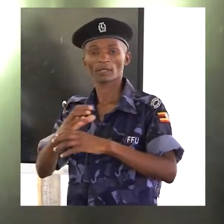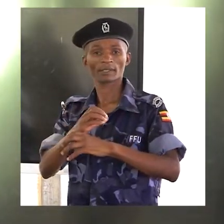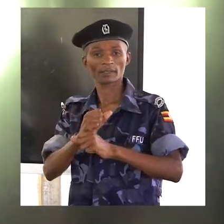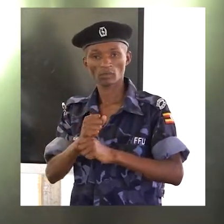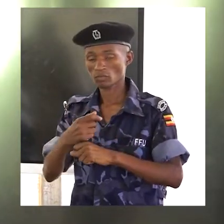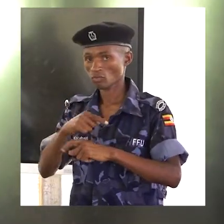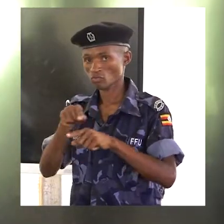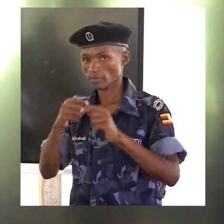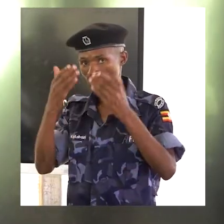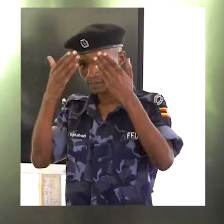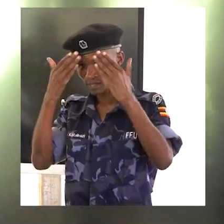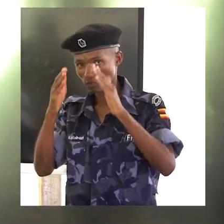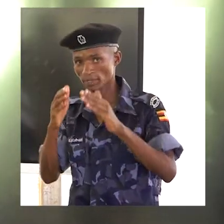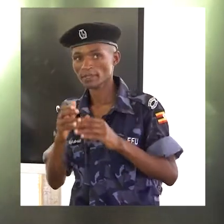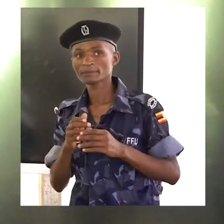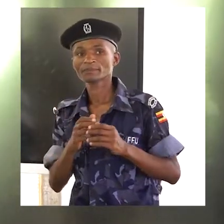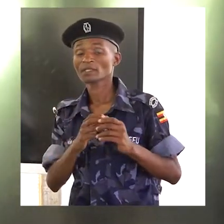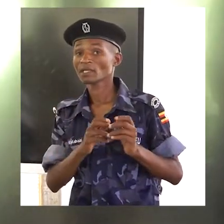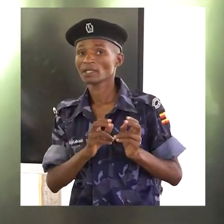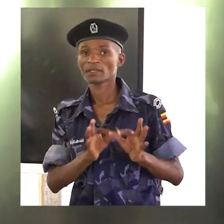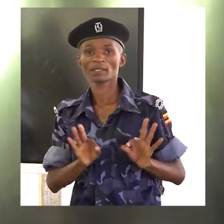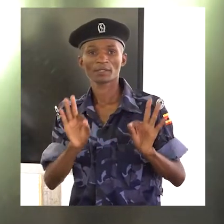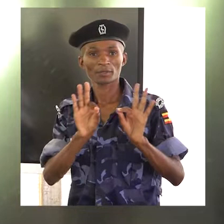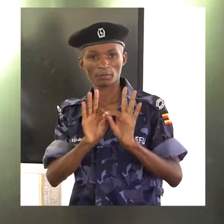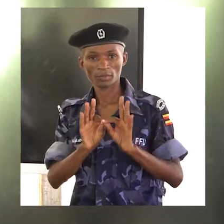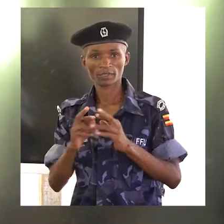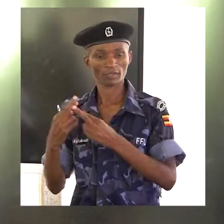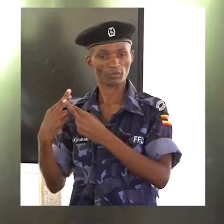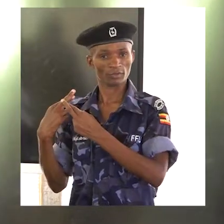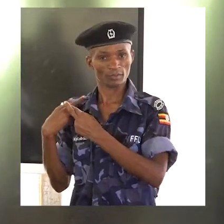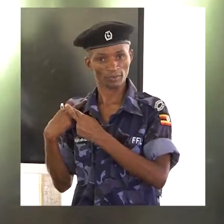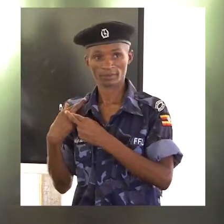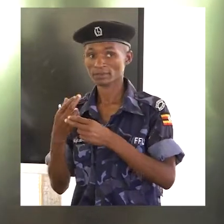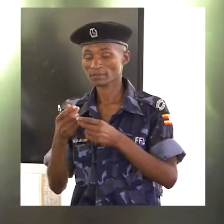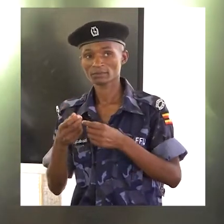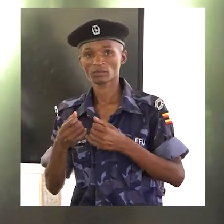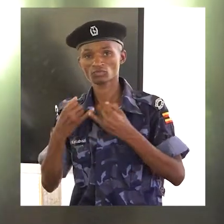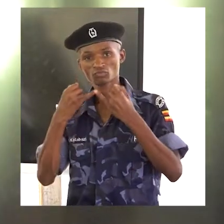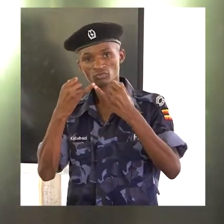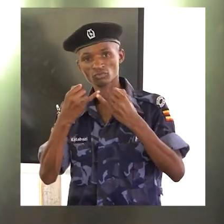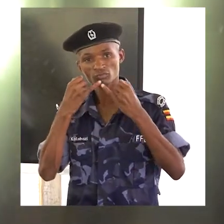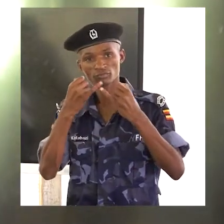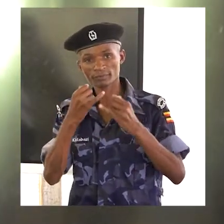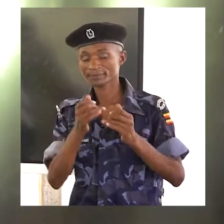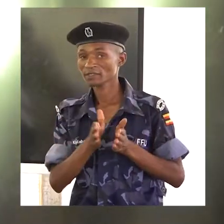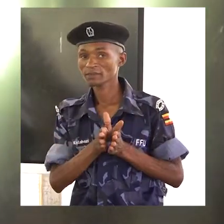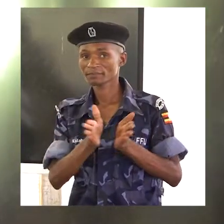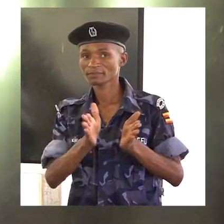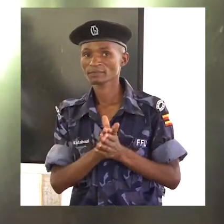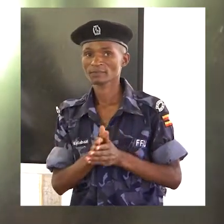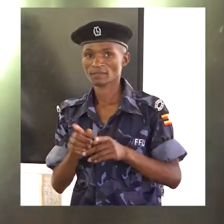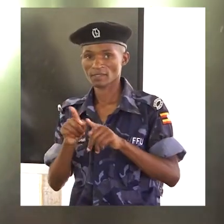the role journalists play in providing information to society, and that press